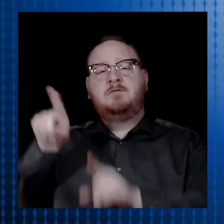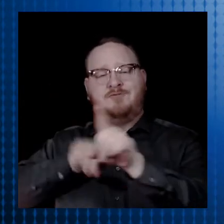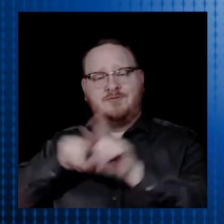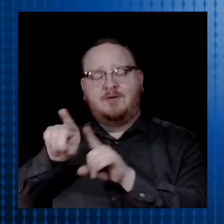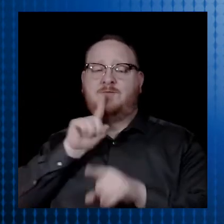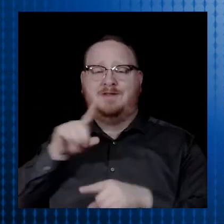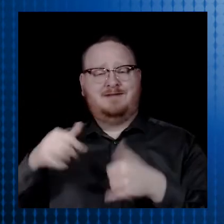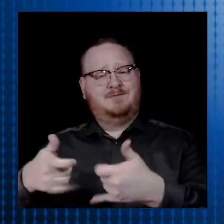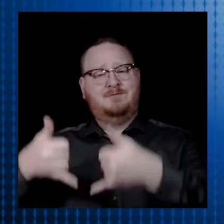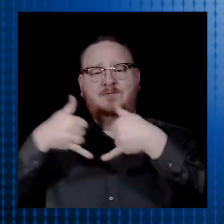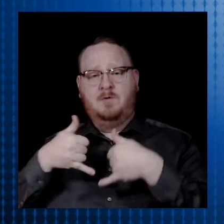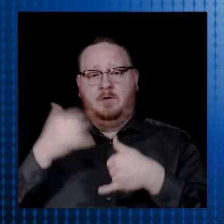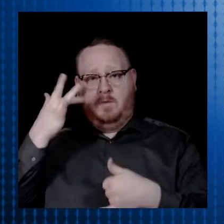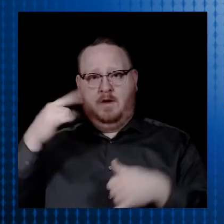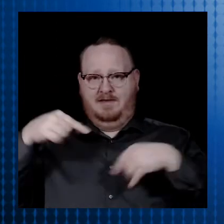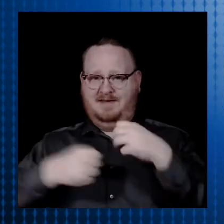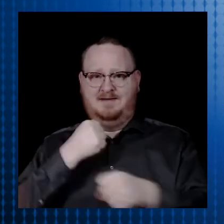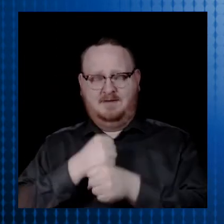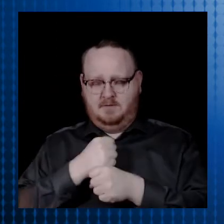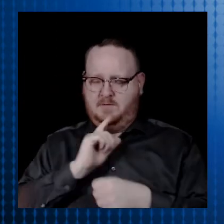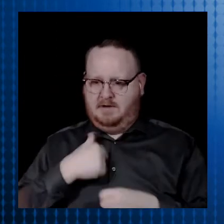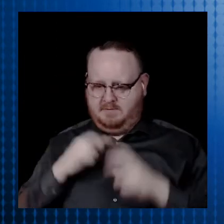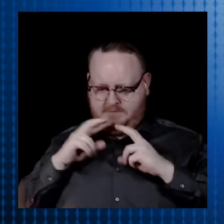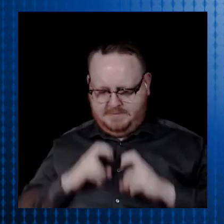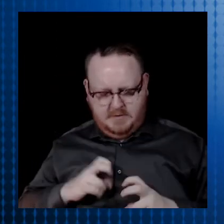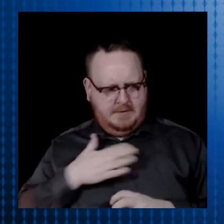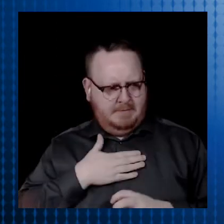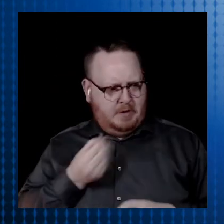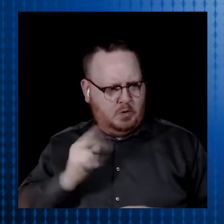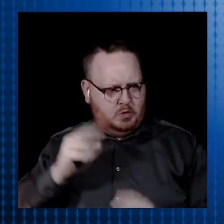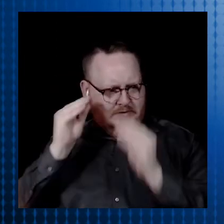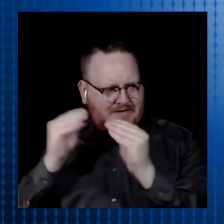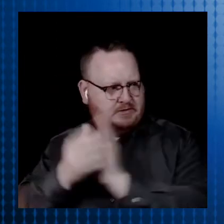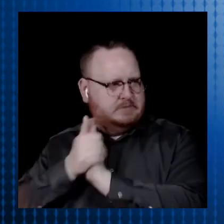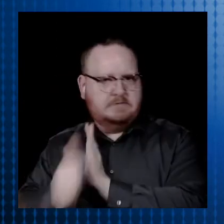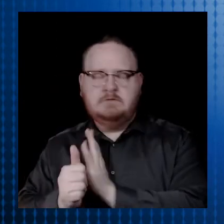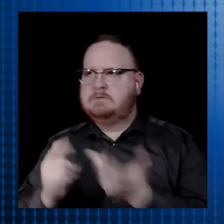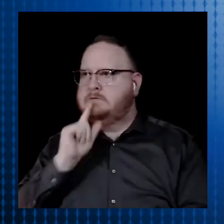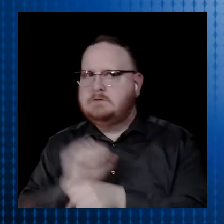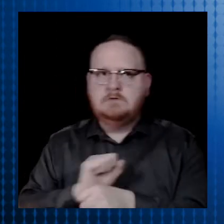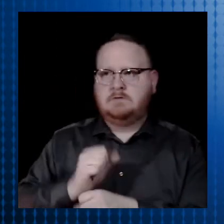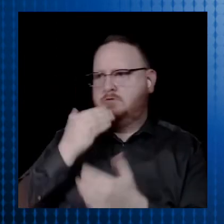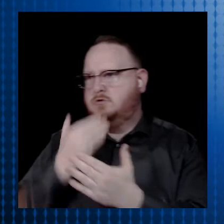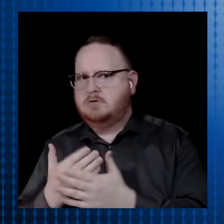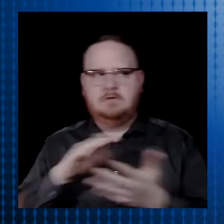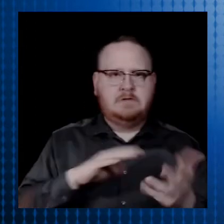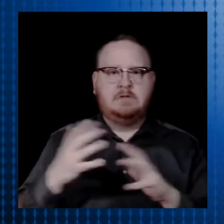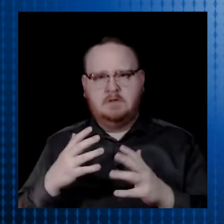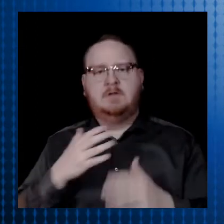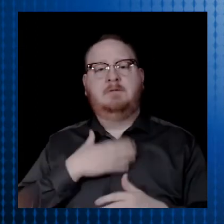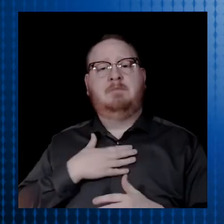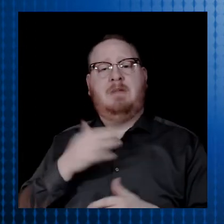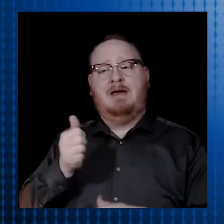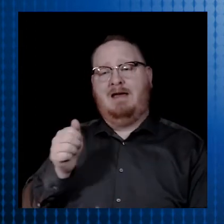because it was a year that I questioned my teaching skills. However, with the support of my administrators, Angela Asensio Midland and Linda Simmons, I